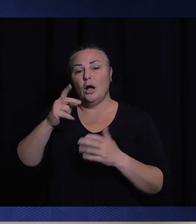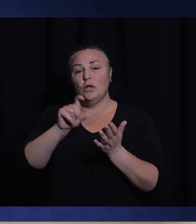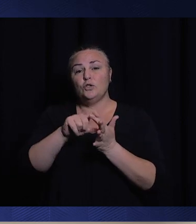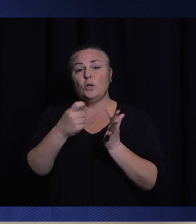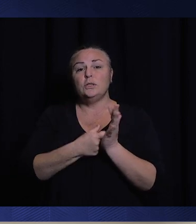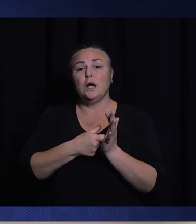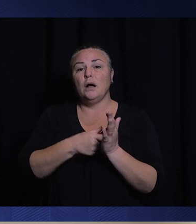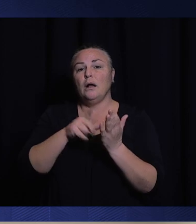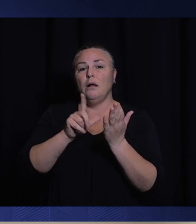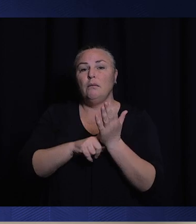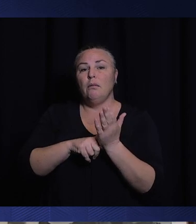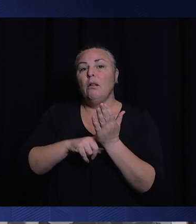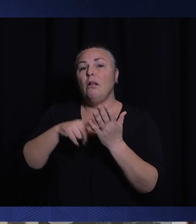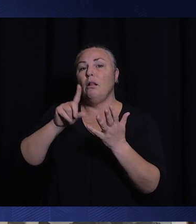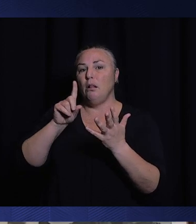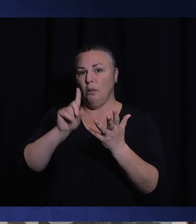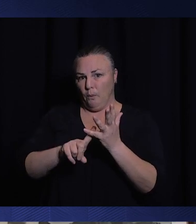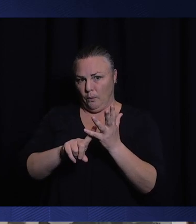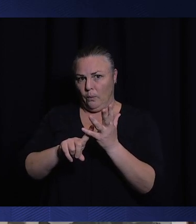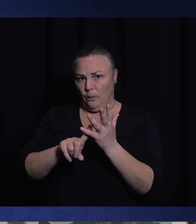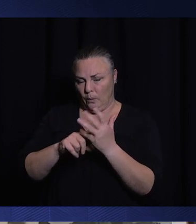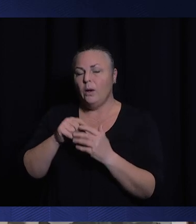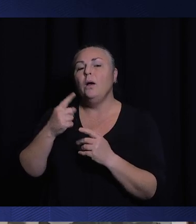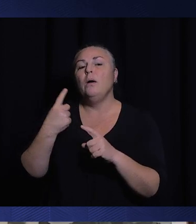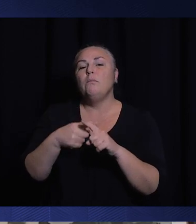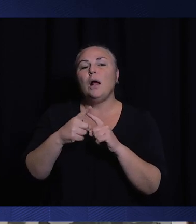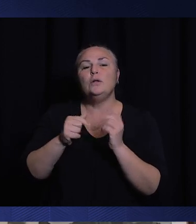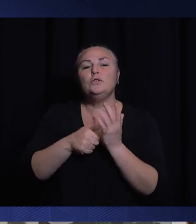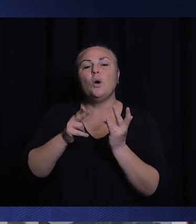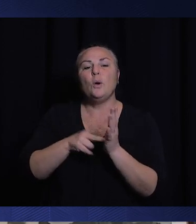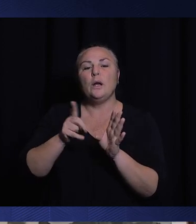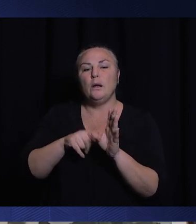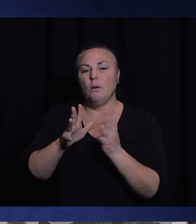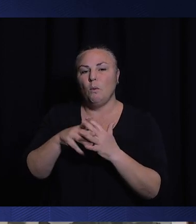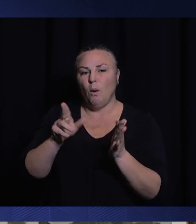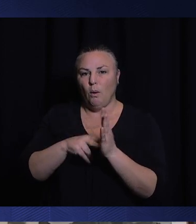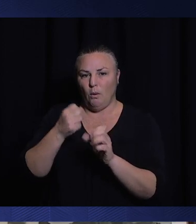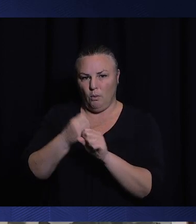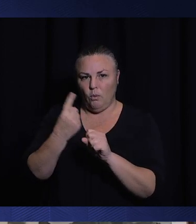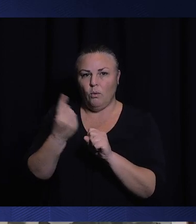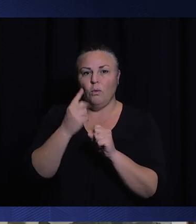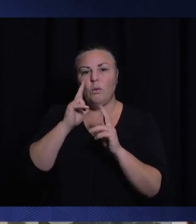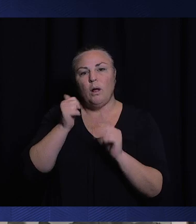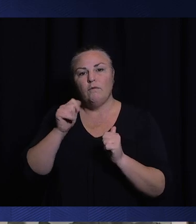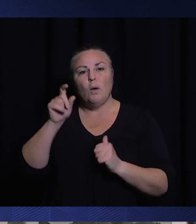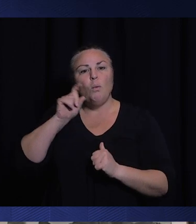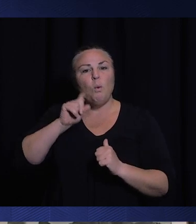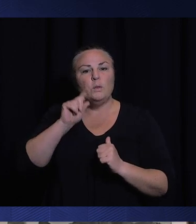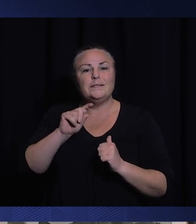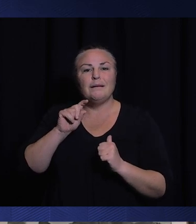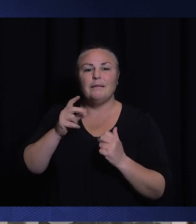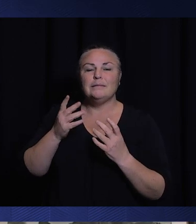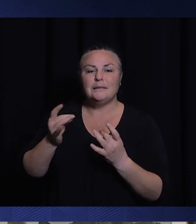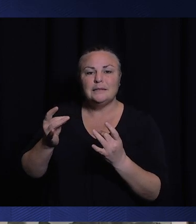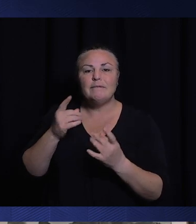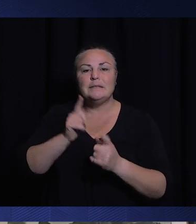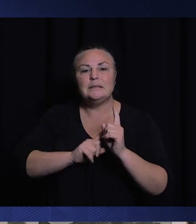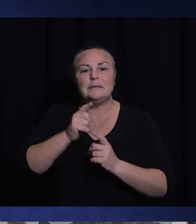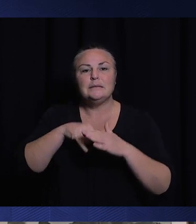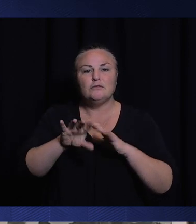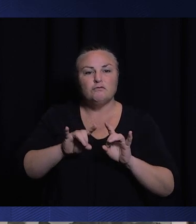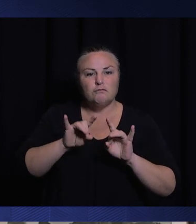least, Mr. Tony Wong, Chief Executive of the Cooperative Research Center for Water-Sensitive Cities,